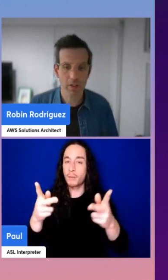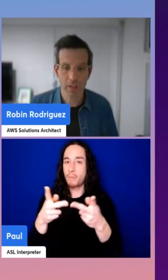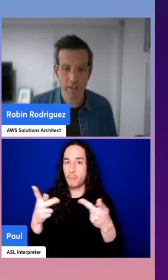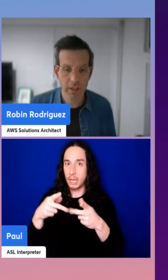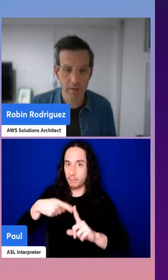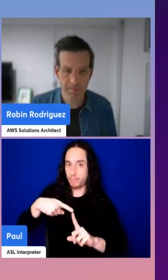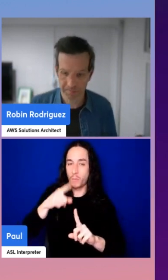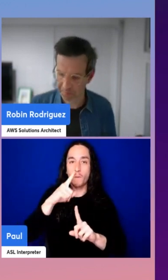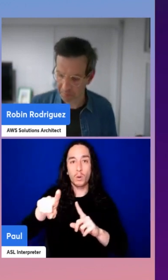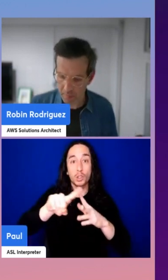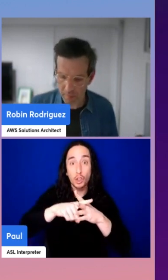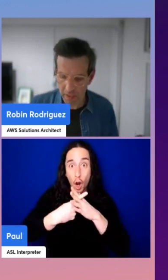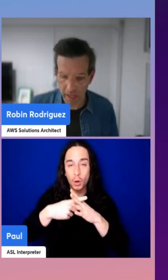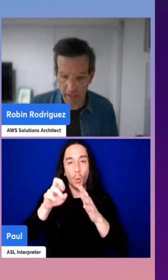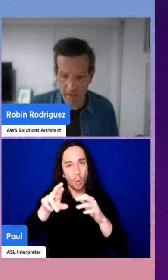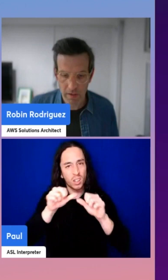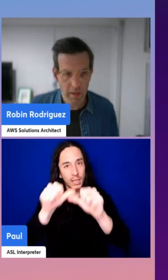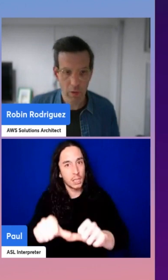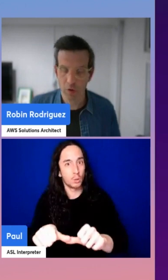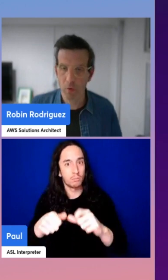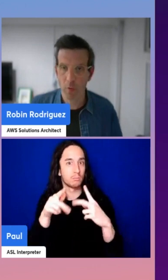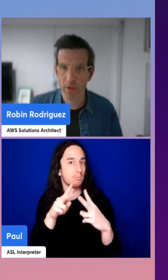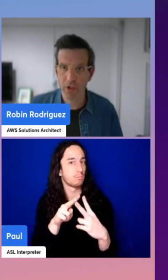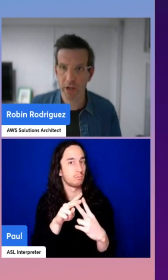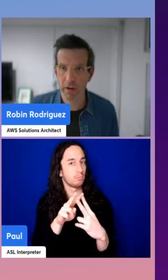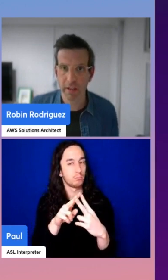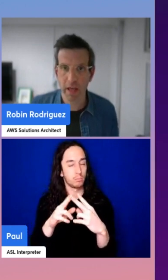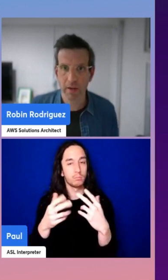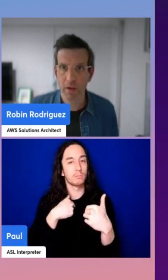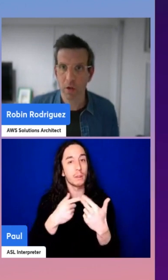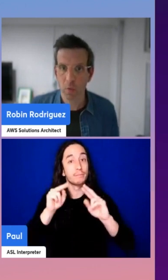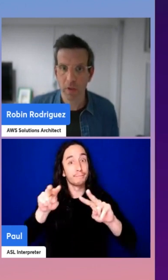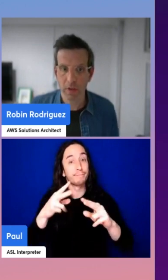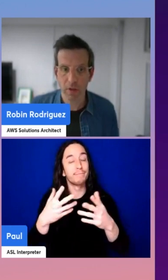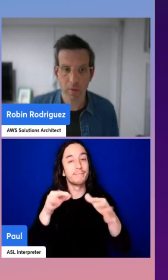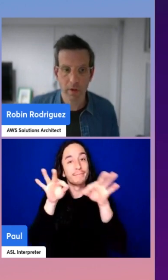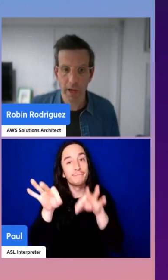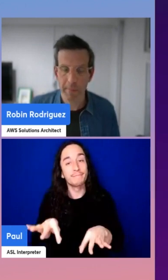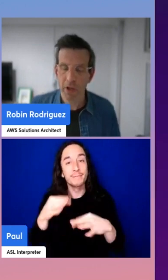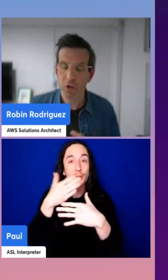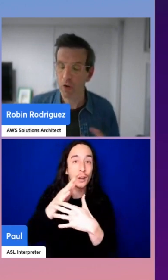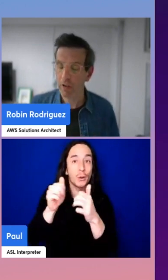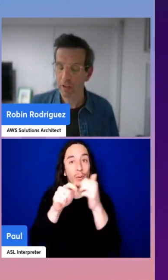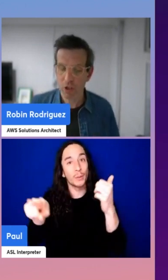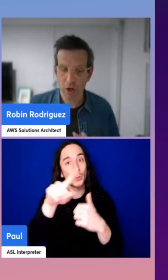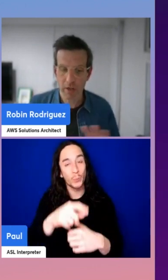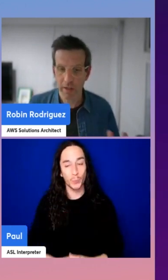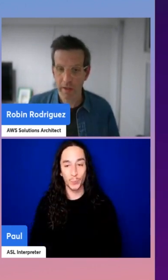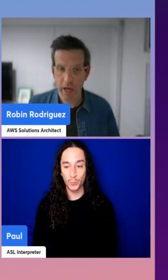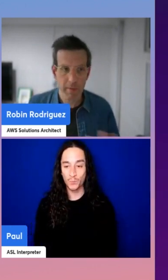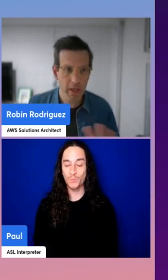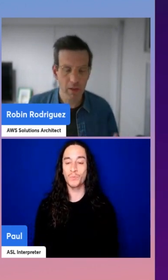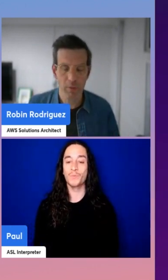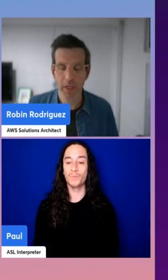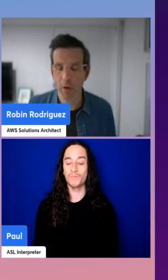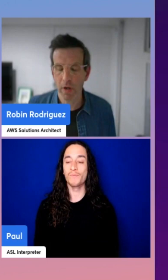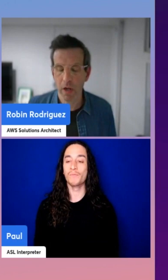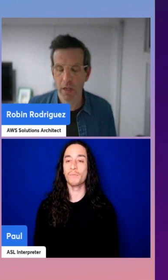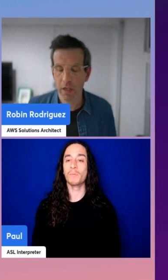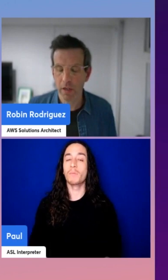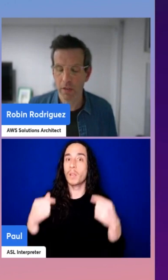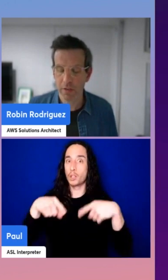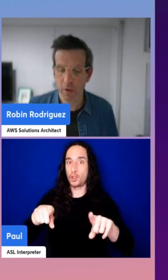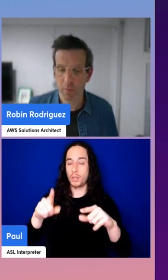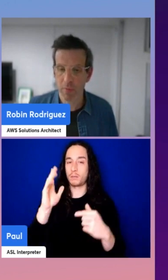or continue, and look forward to sharing that with you. During the talk, I've got a little bit going